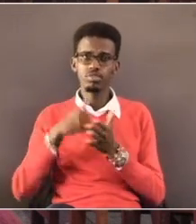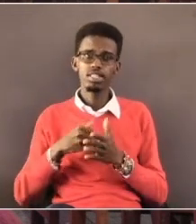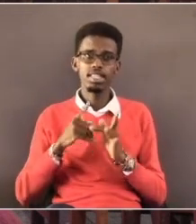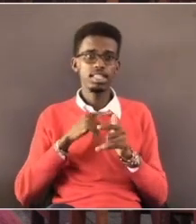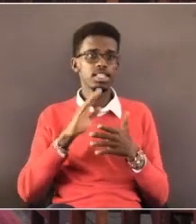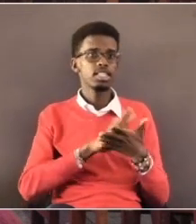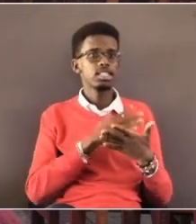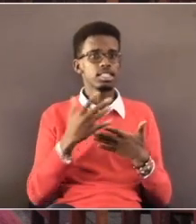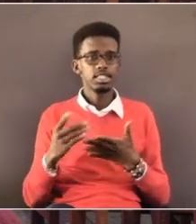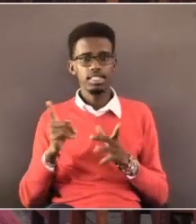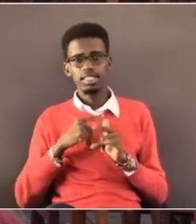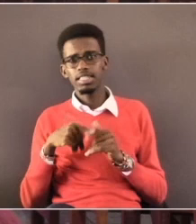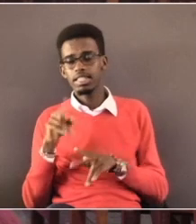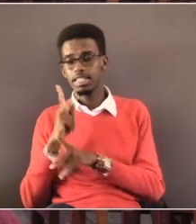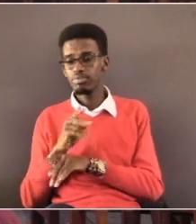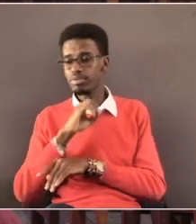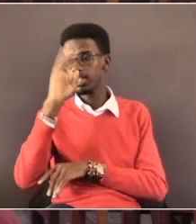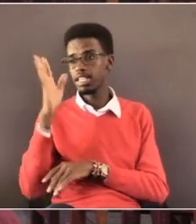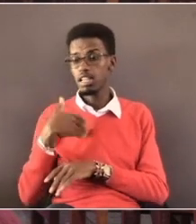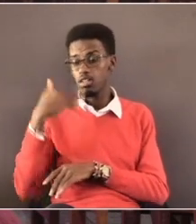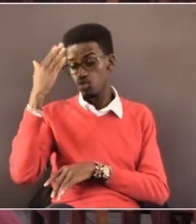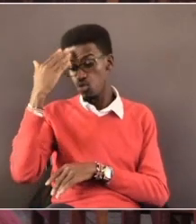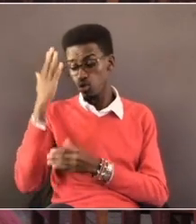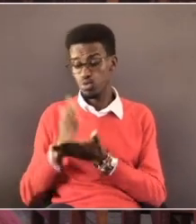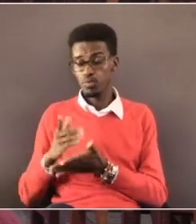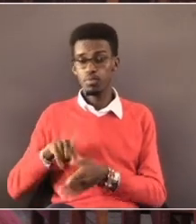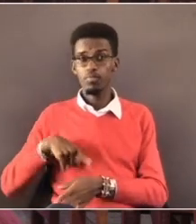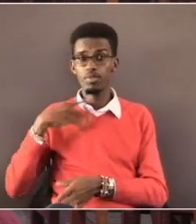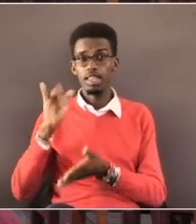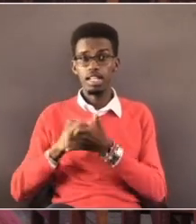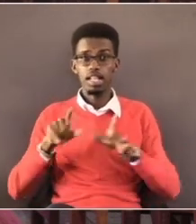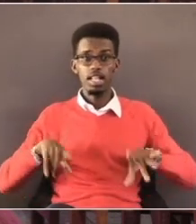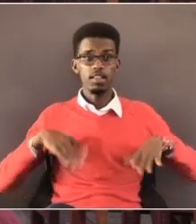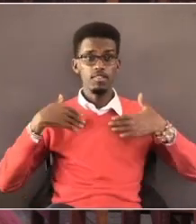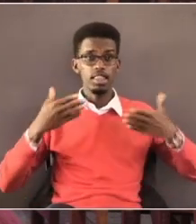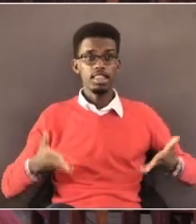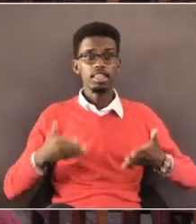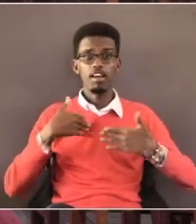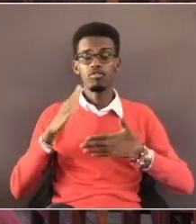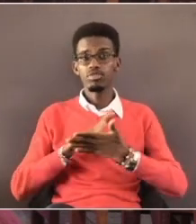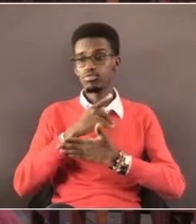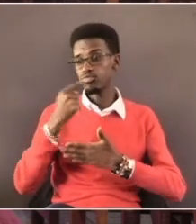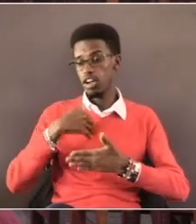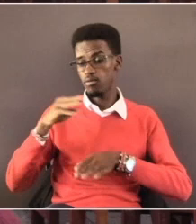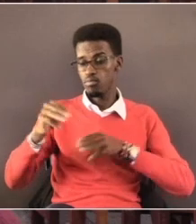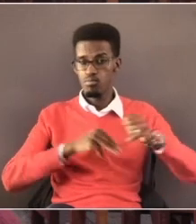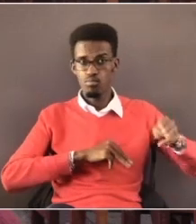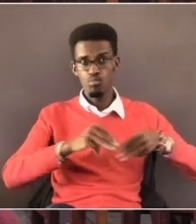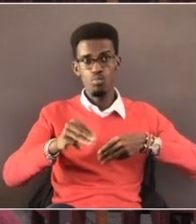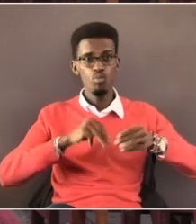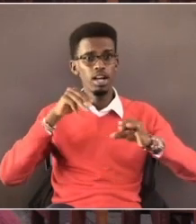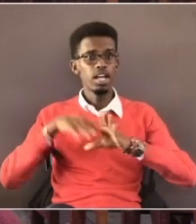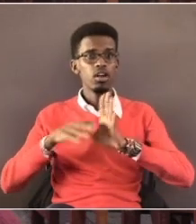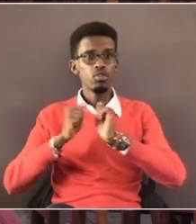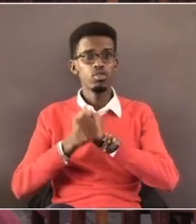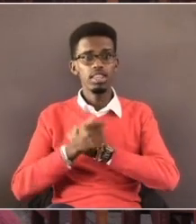something, and I'm putting it this way, I know that life and times that we live is, there are some of you who may have moved in with each other, or